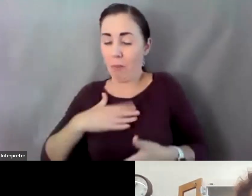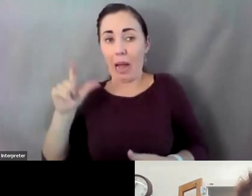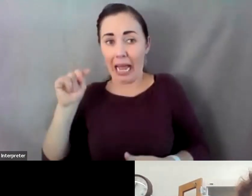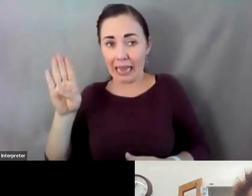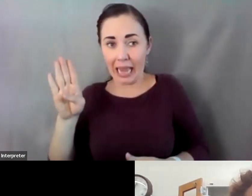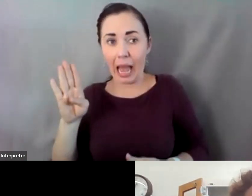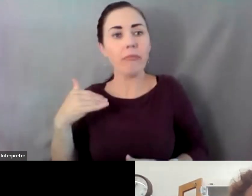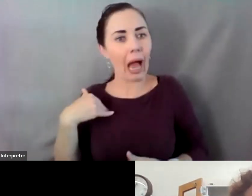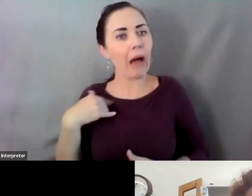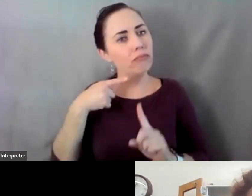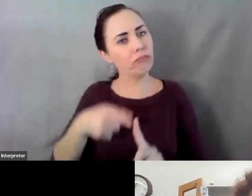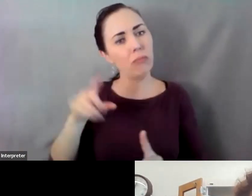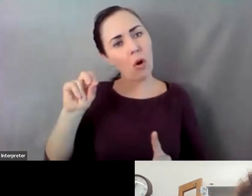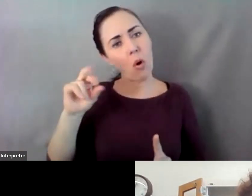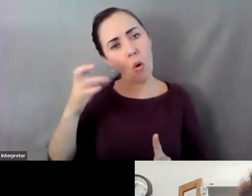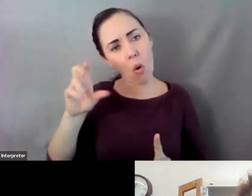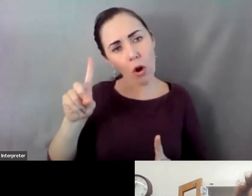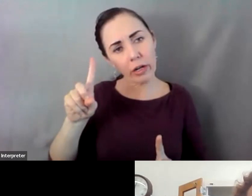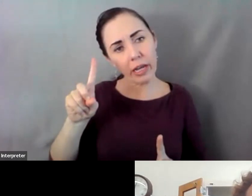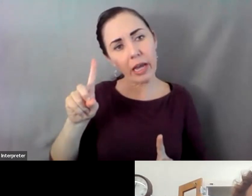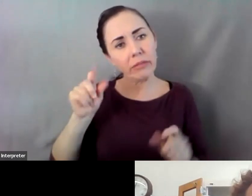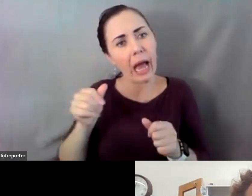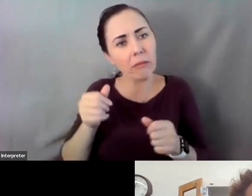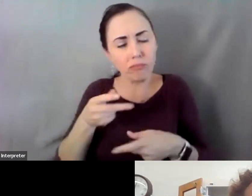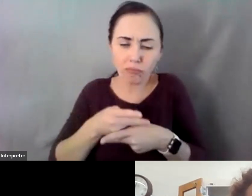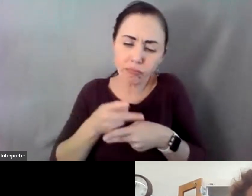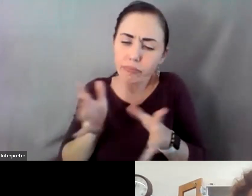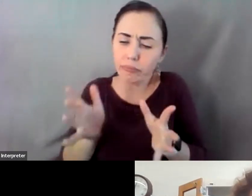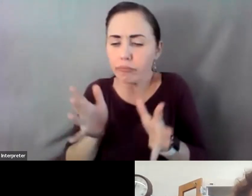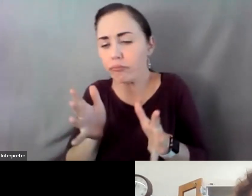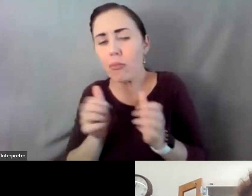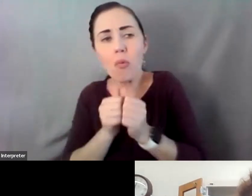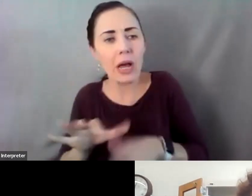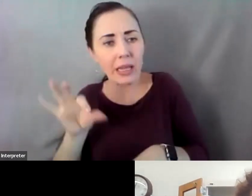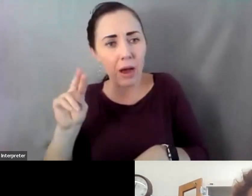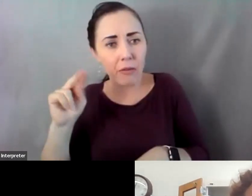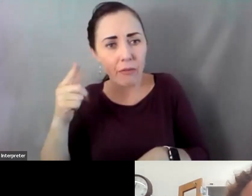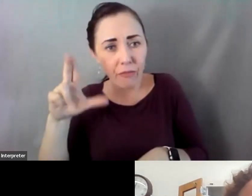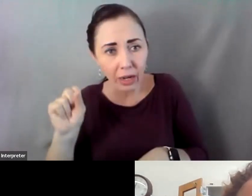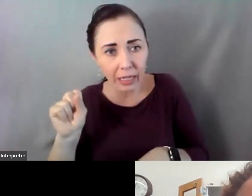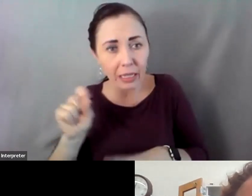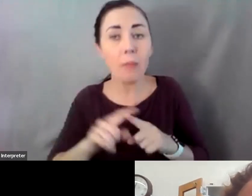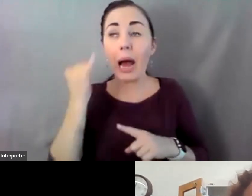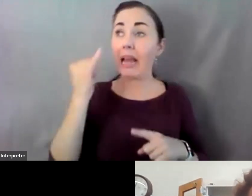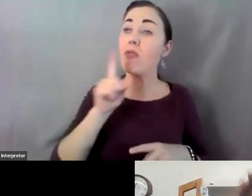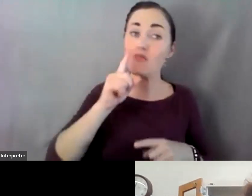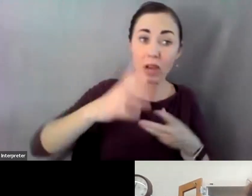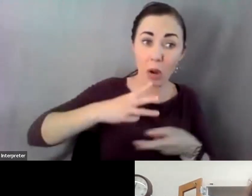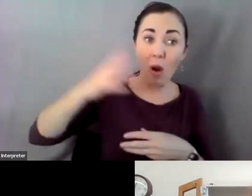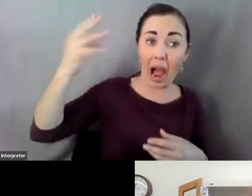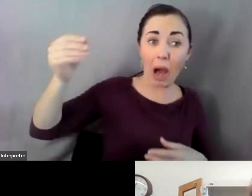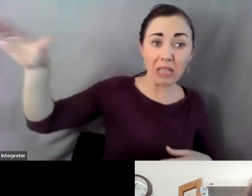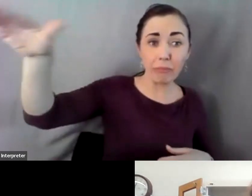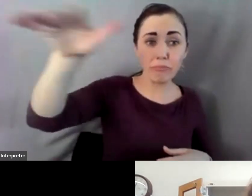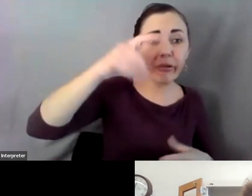be able to survive, if we planted them outside, then they would need to have an association with a fungus in order to be able to get the food that they